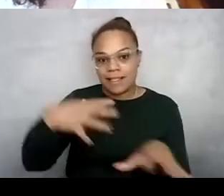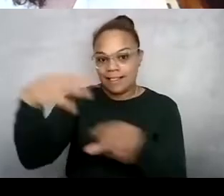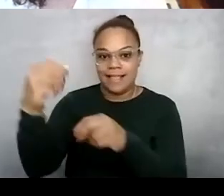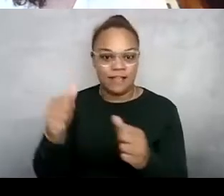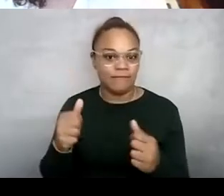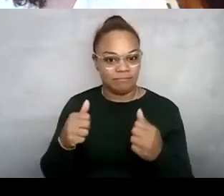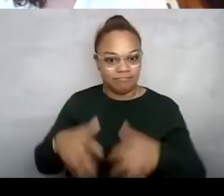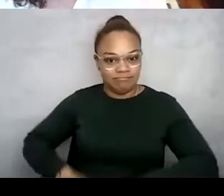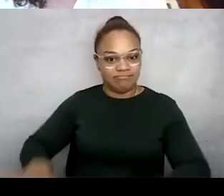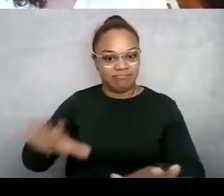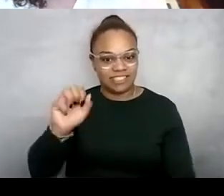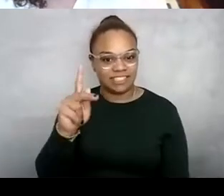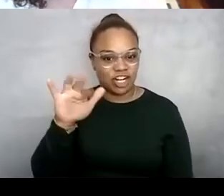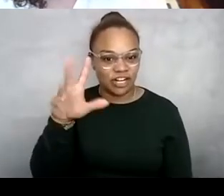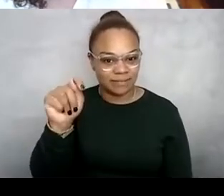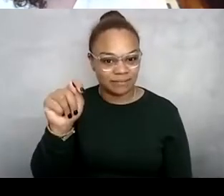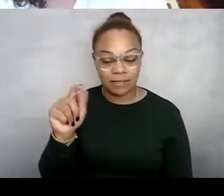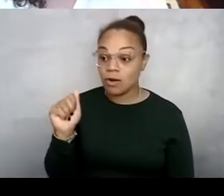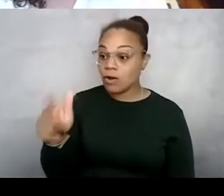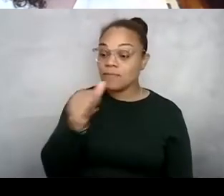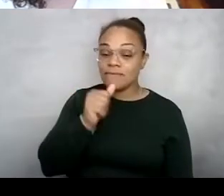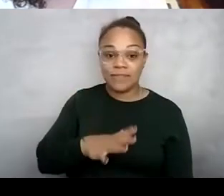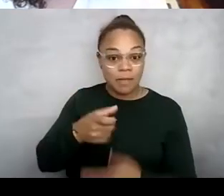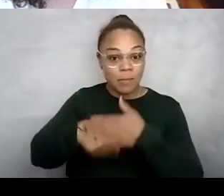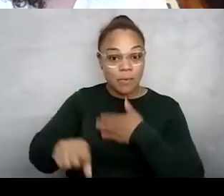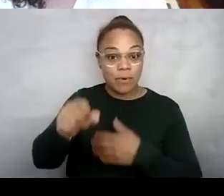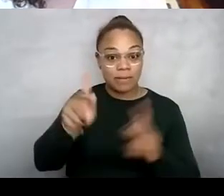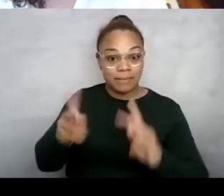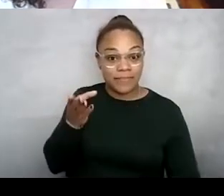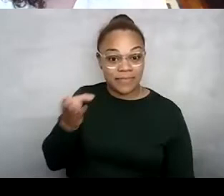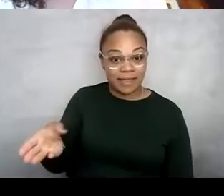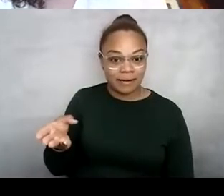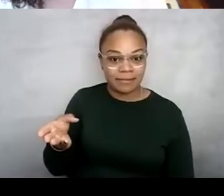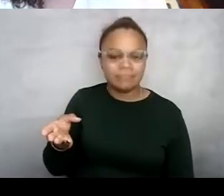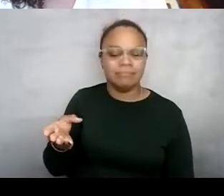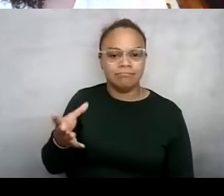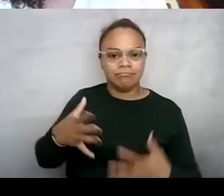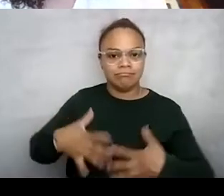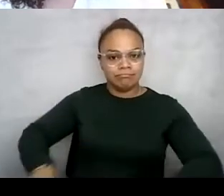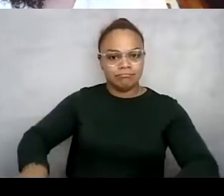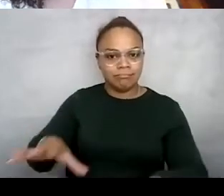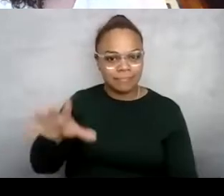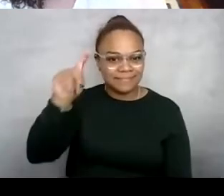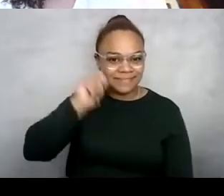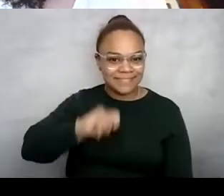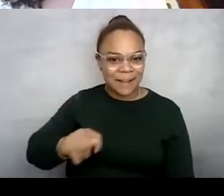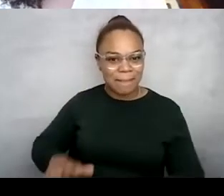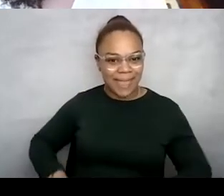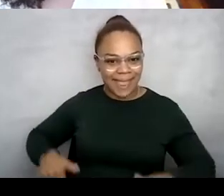people, all the GM people were wearing slacks. I was the only one in a skirt. And that